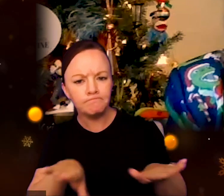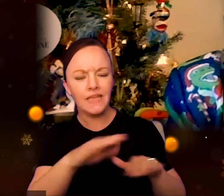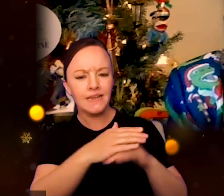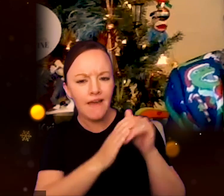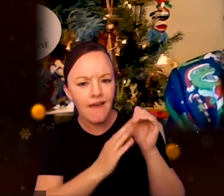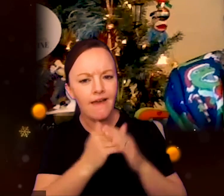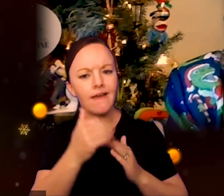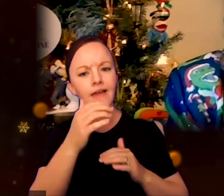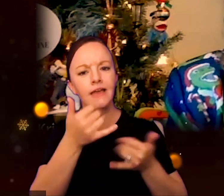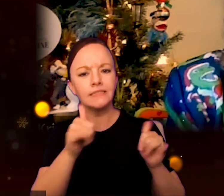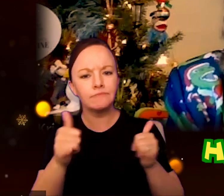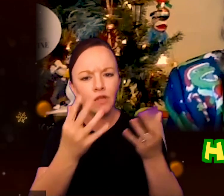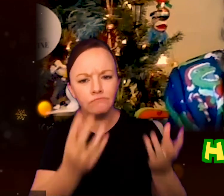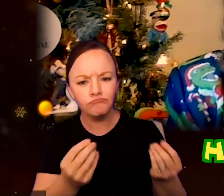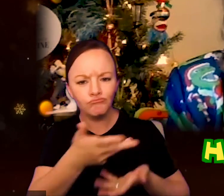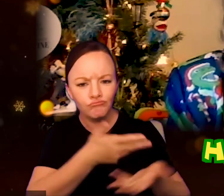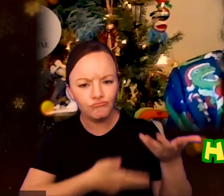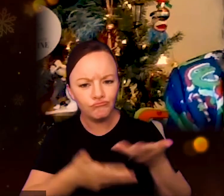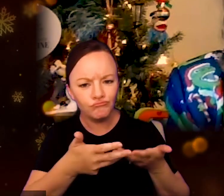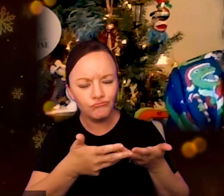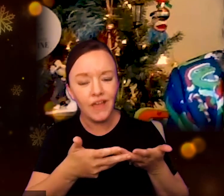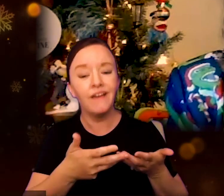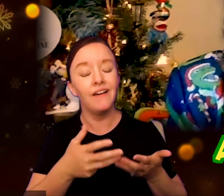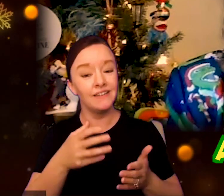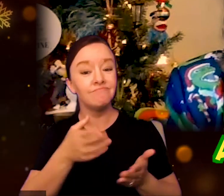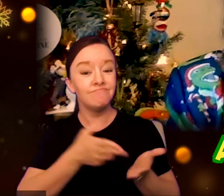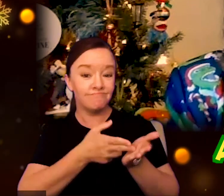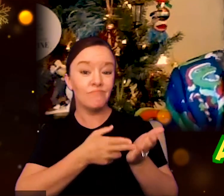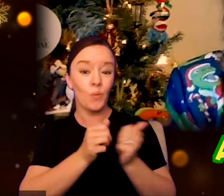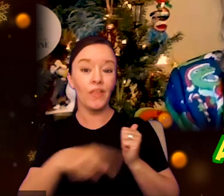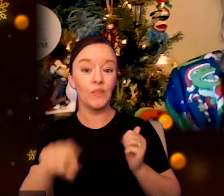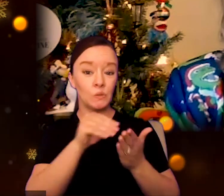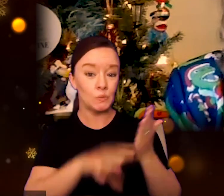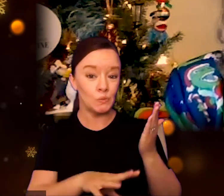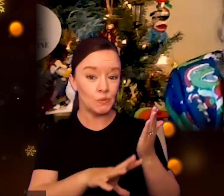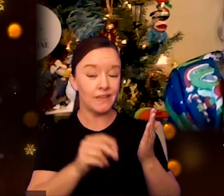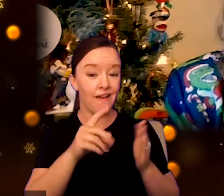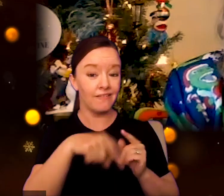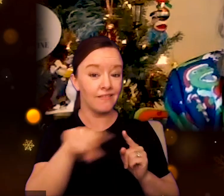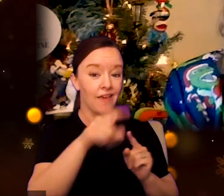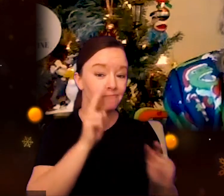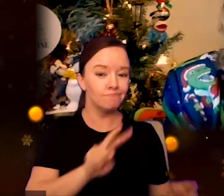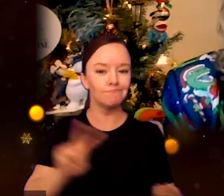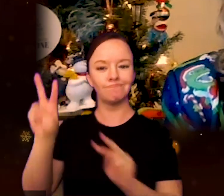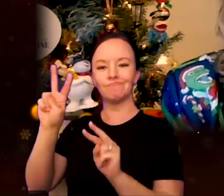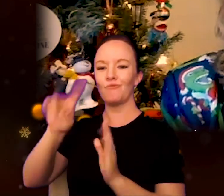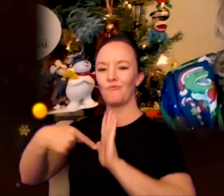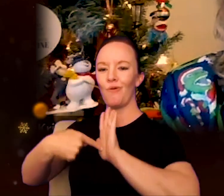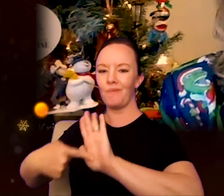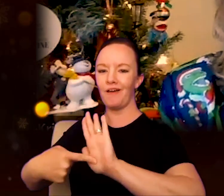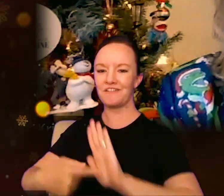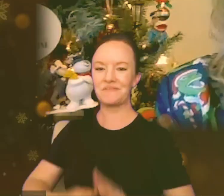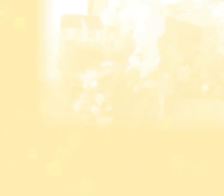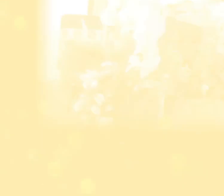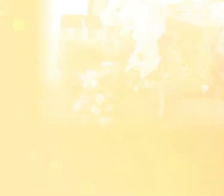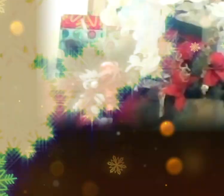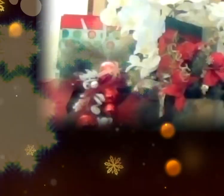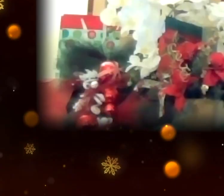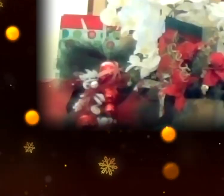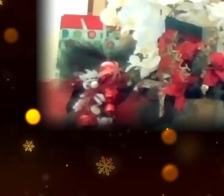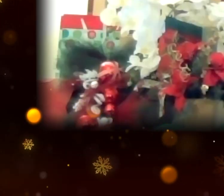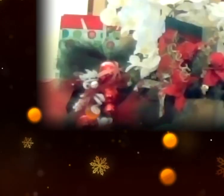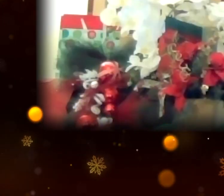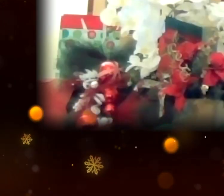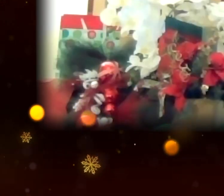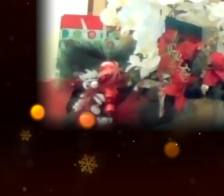and to be kind. He was very genuine with the students, and they were able to see him as a great role model.